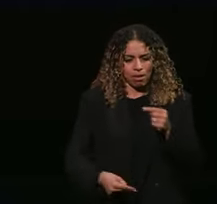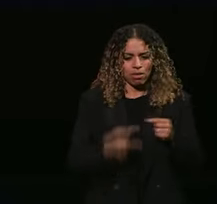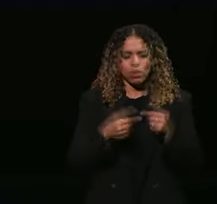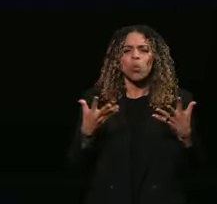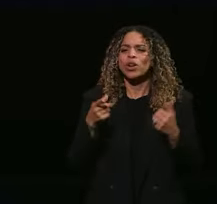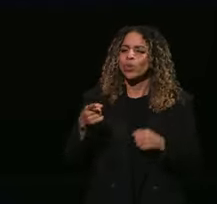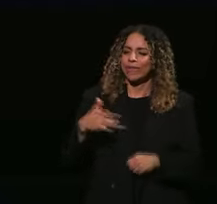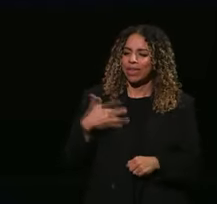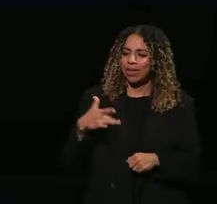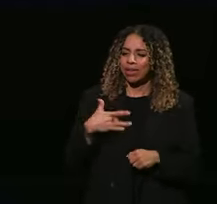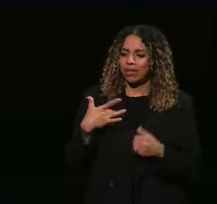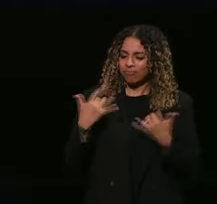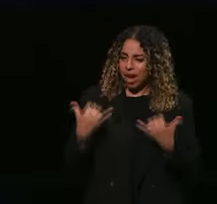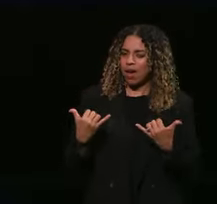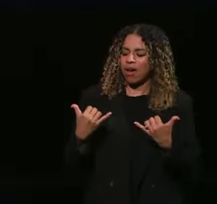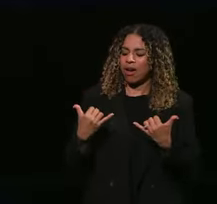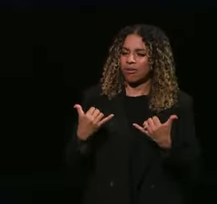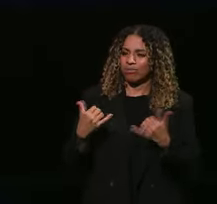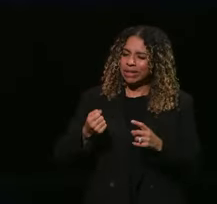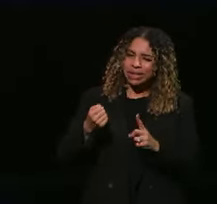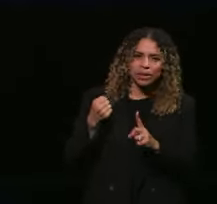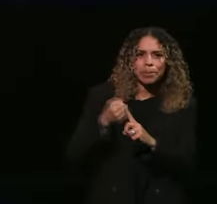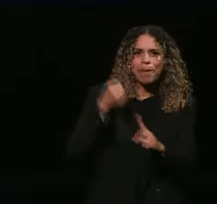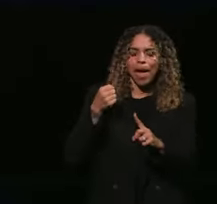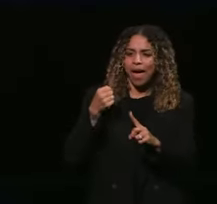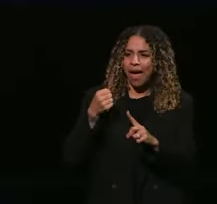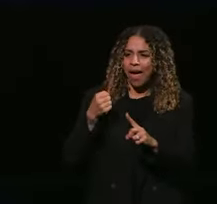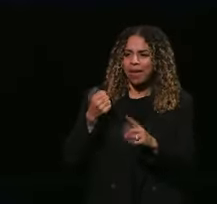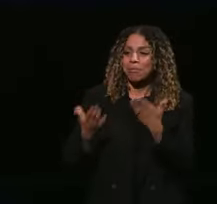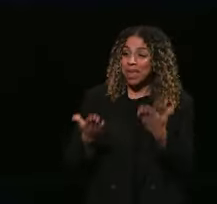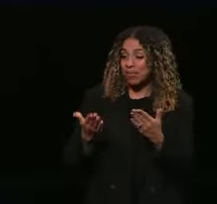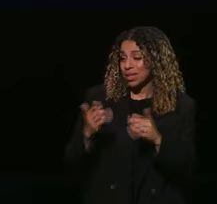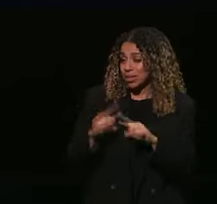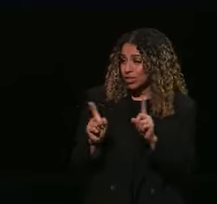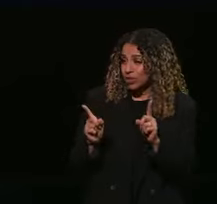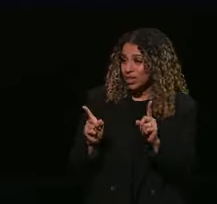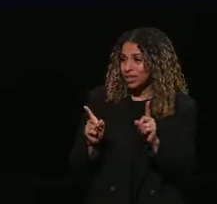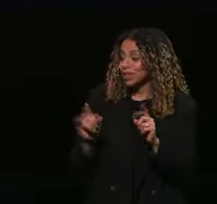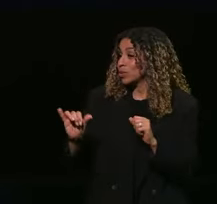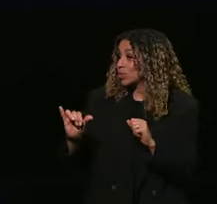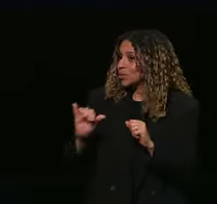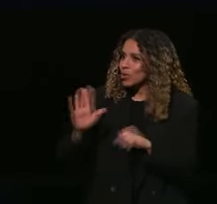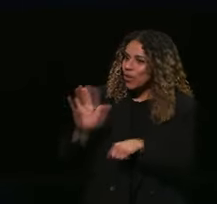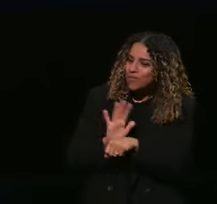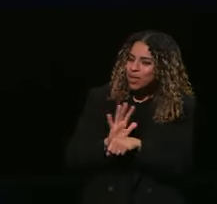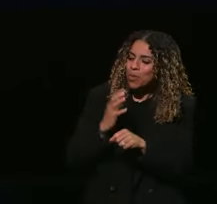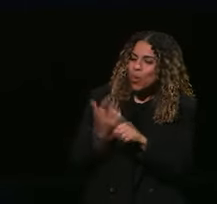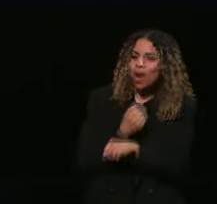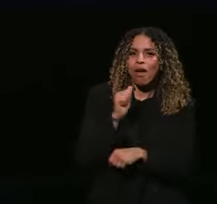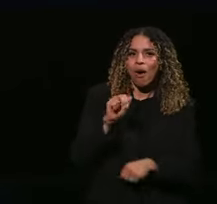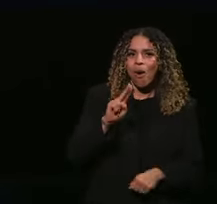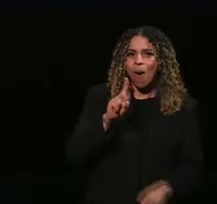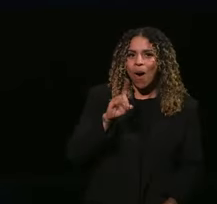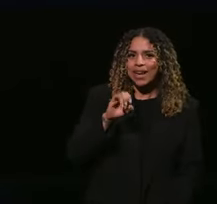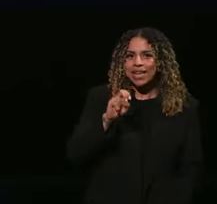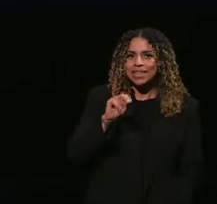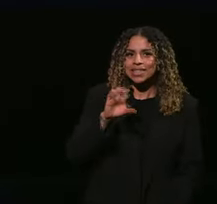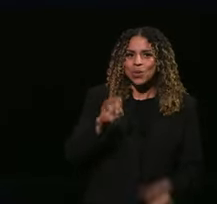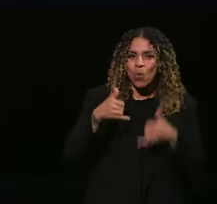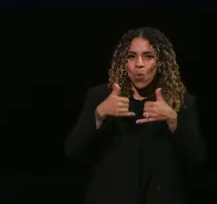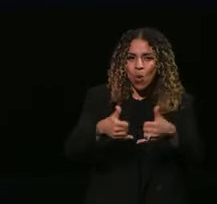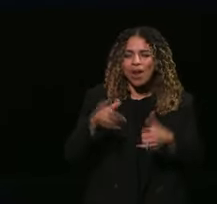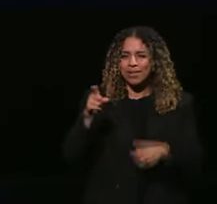been that might be different? I should also note this film won the Audience Award at Sundance for the